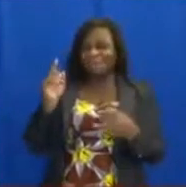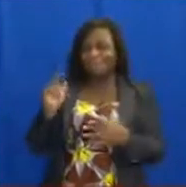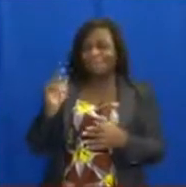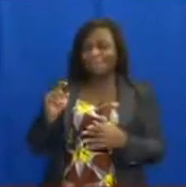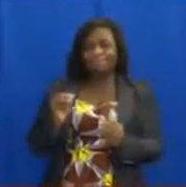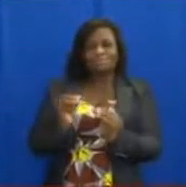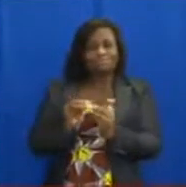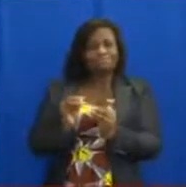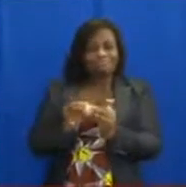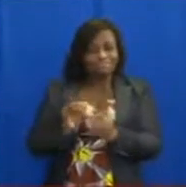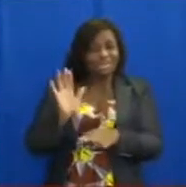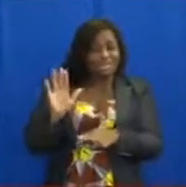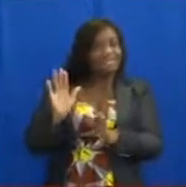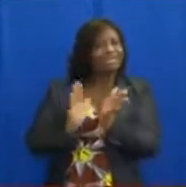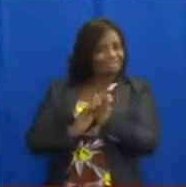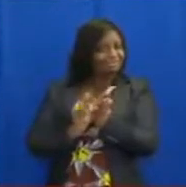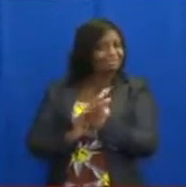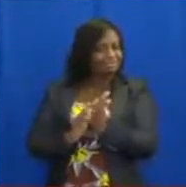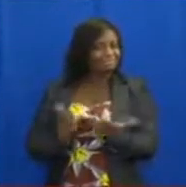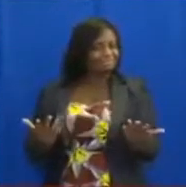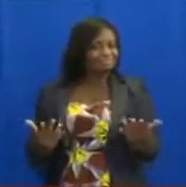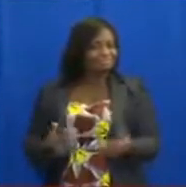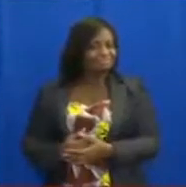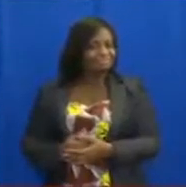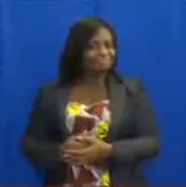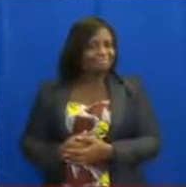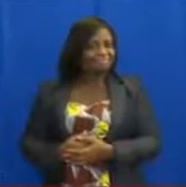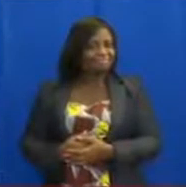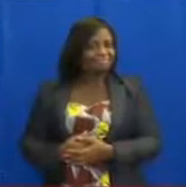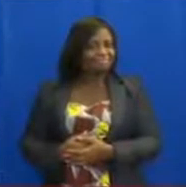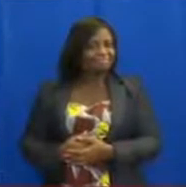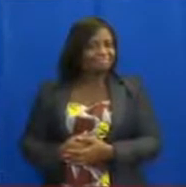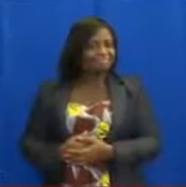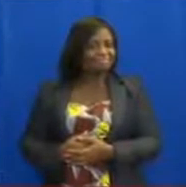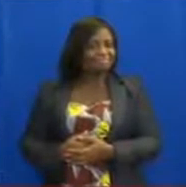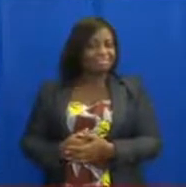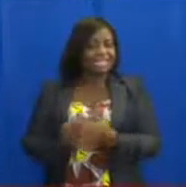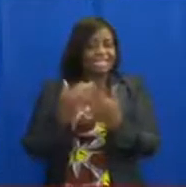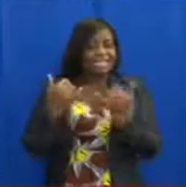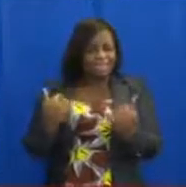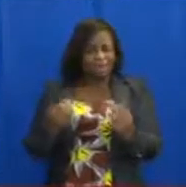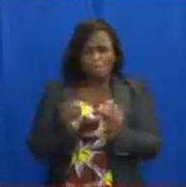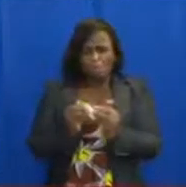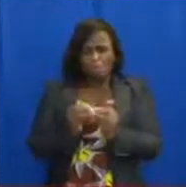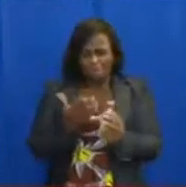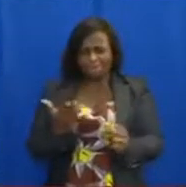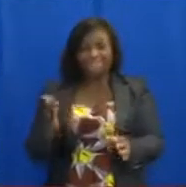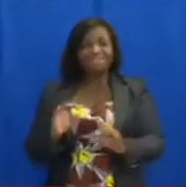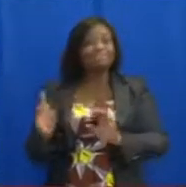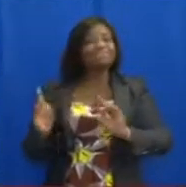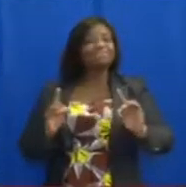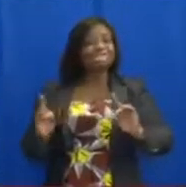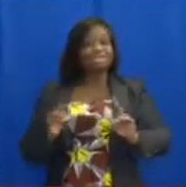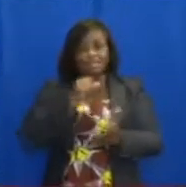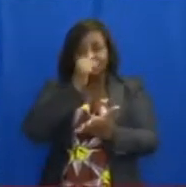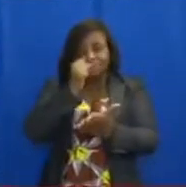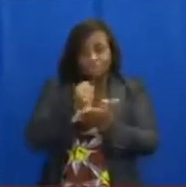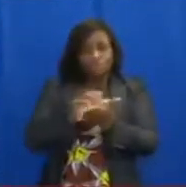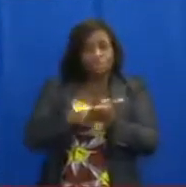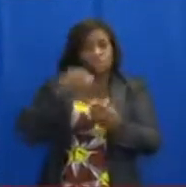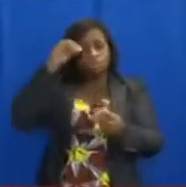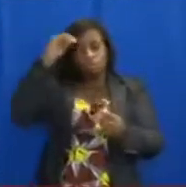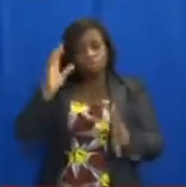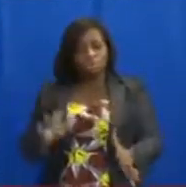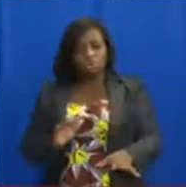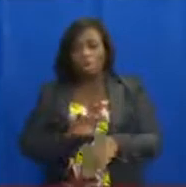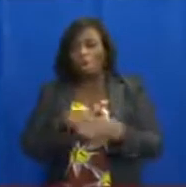must become the norm in our schools. The requisite provisions have been made to ensure the students at